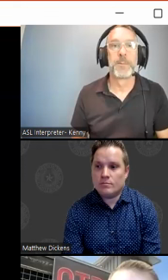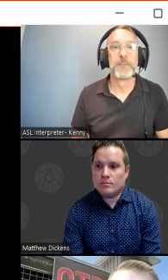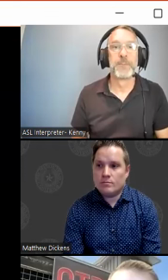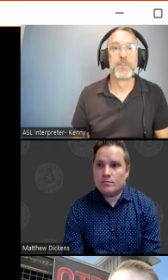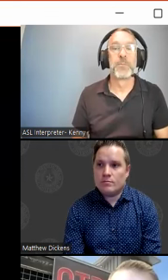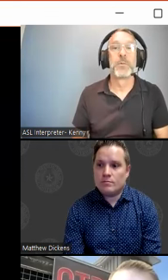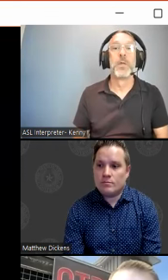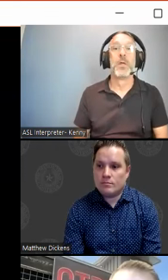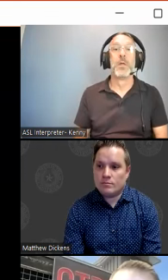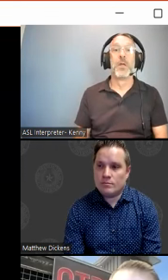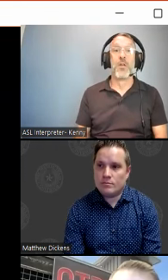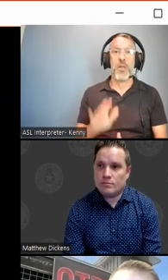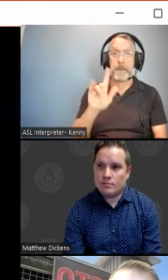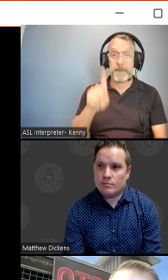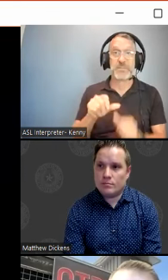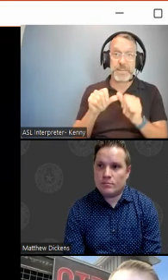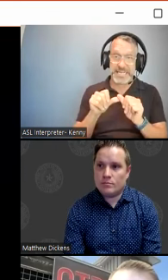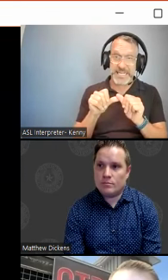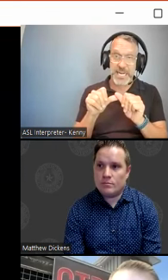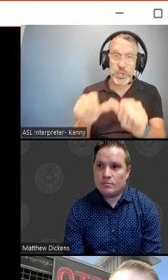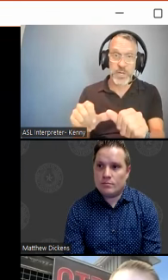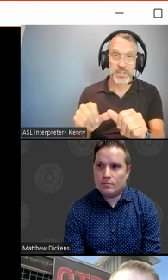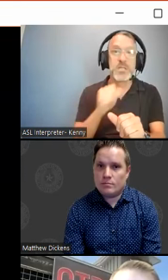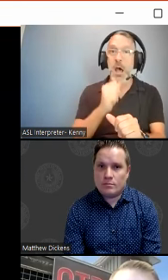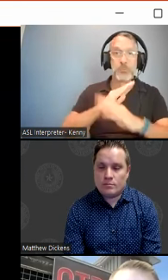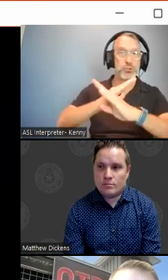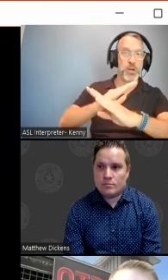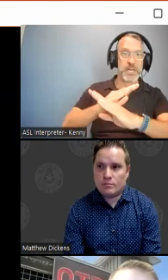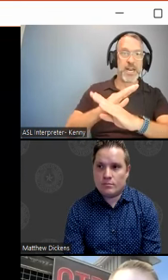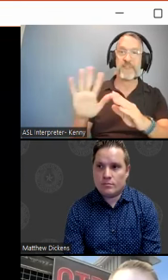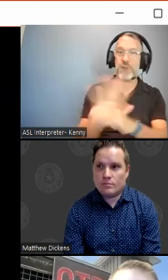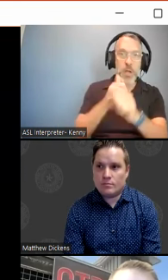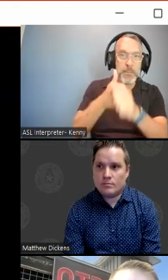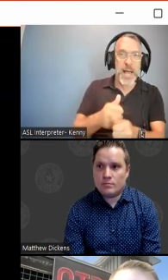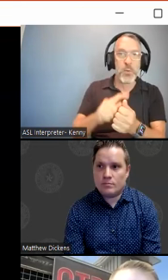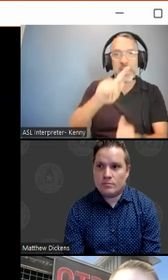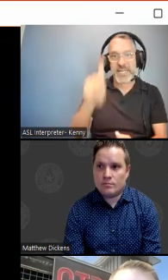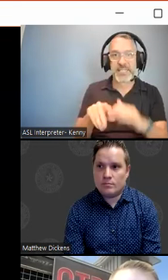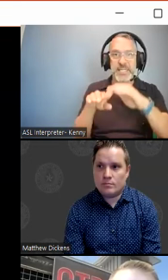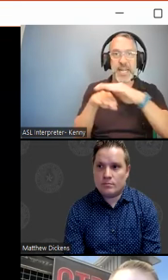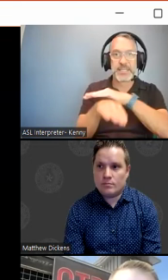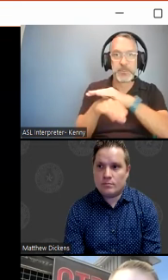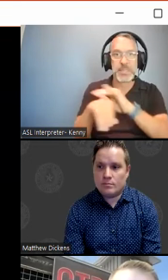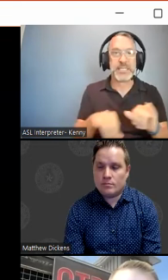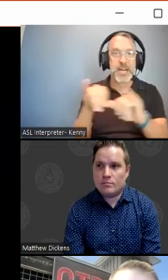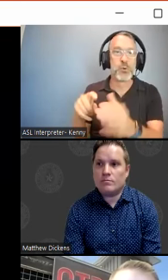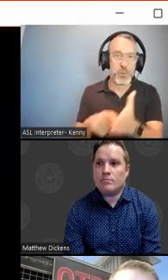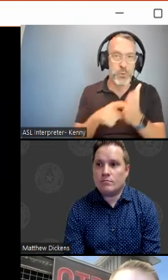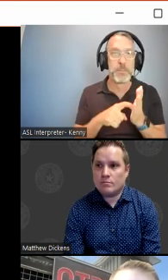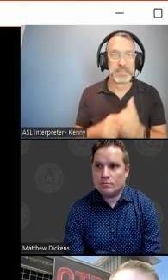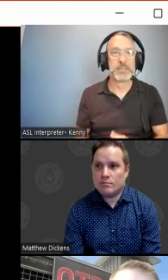The path of travel must be continuous, unobstructed, and fully comply with the Texas Accessibility Standards requirements.